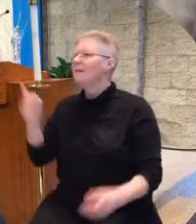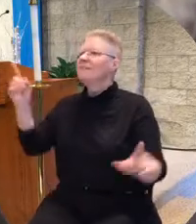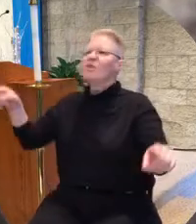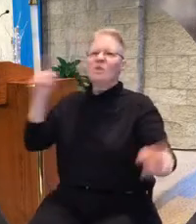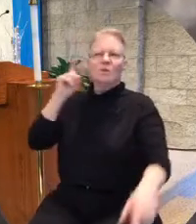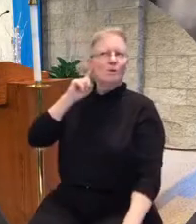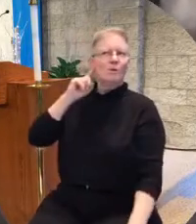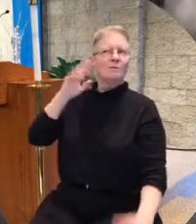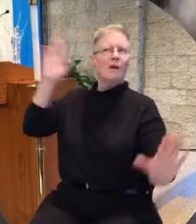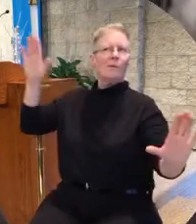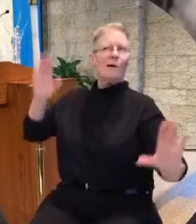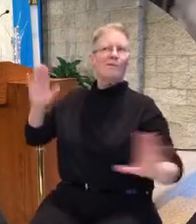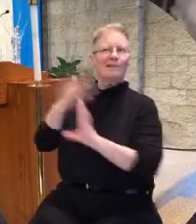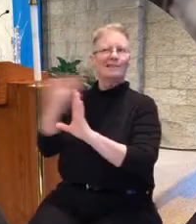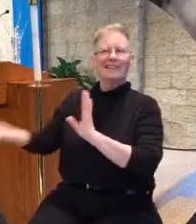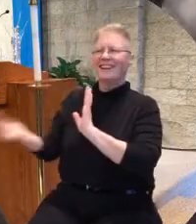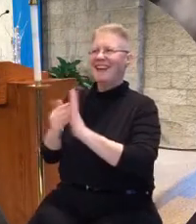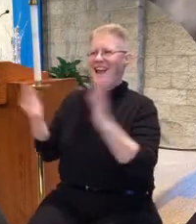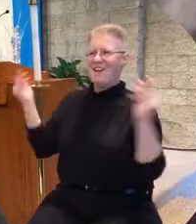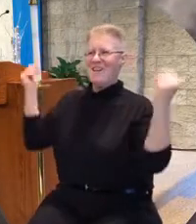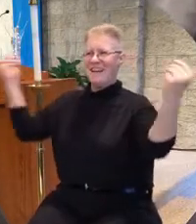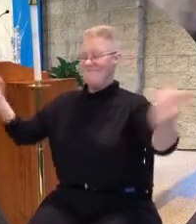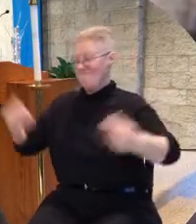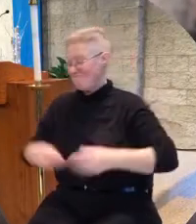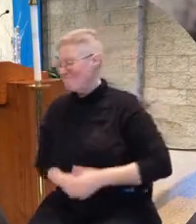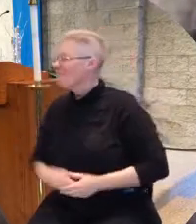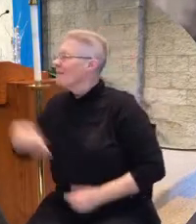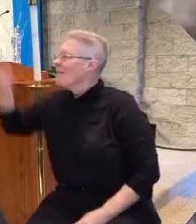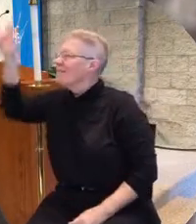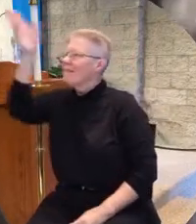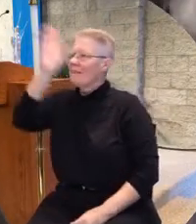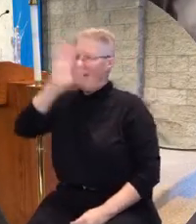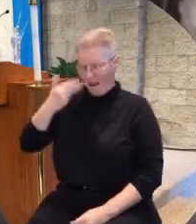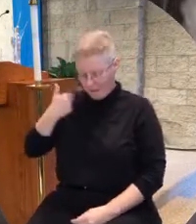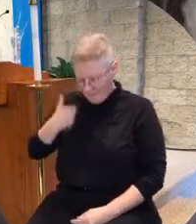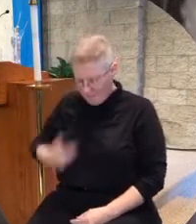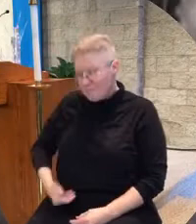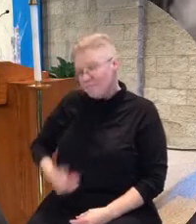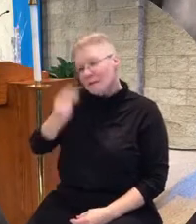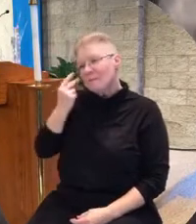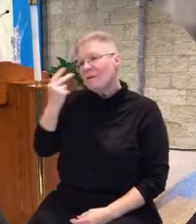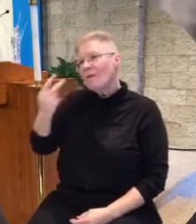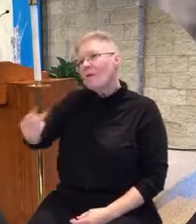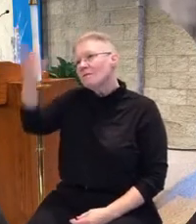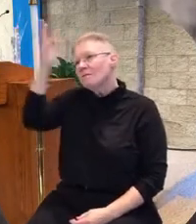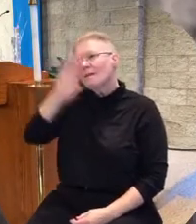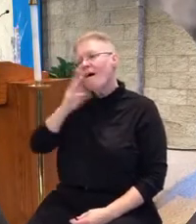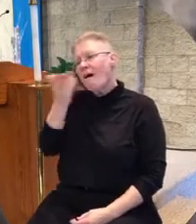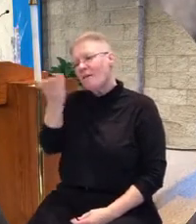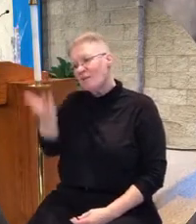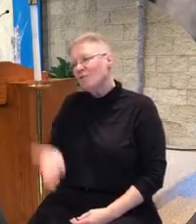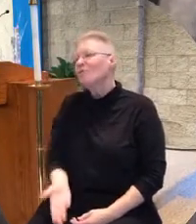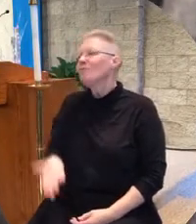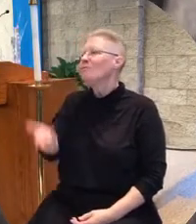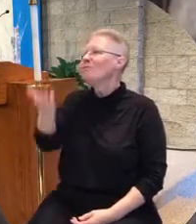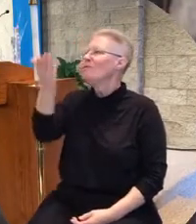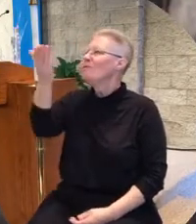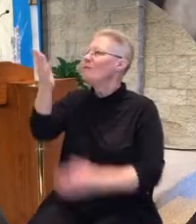Let's sing it again. The God in me beholds the God in